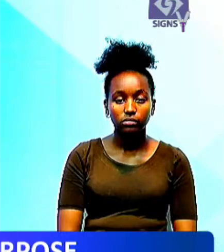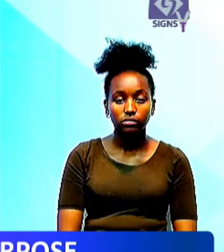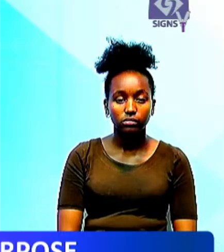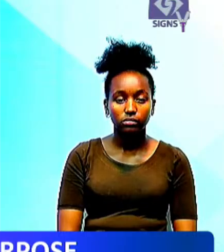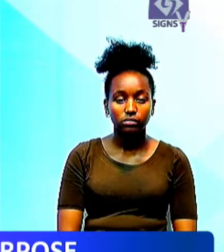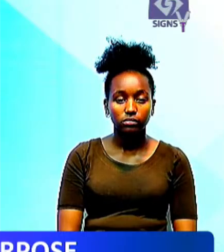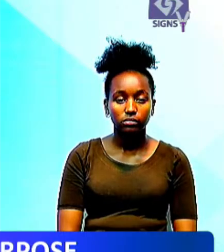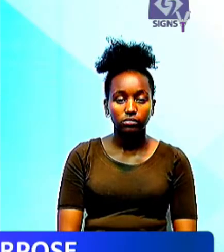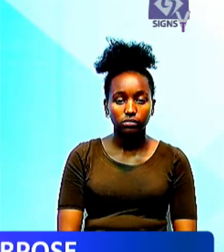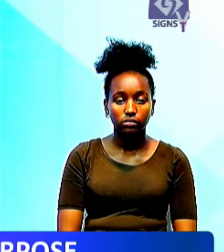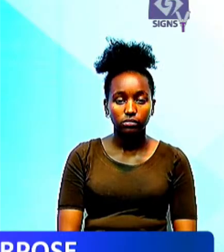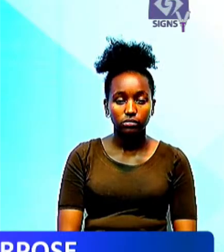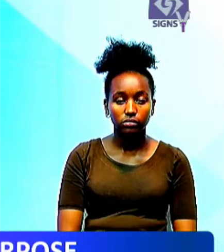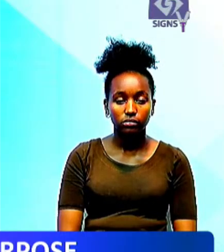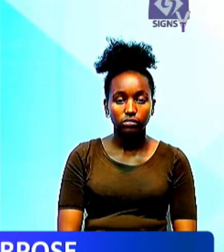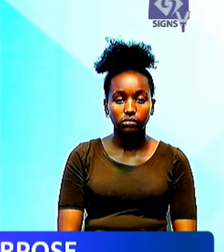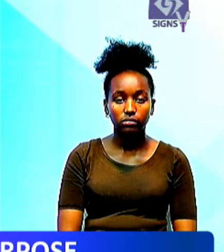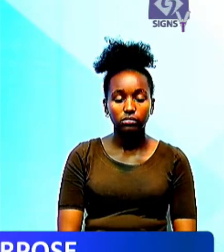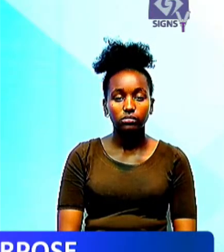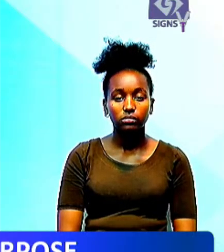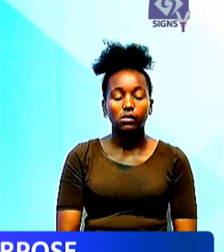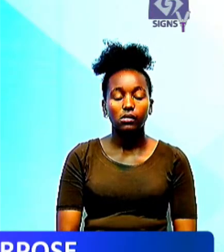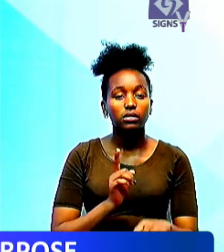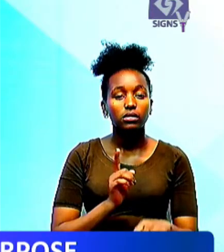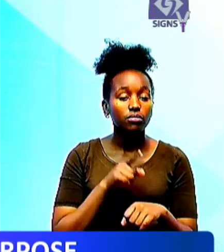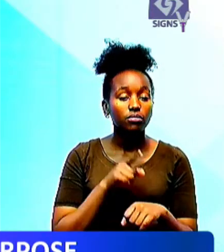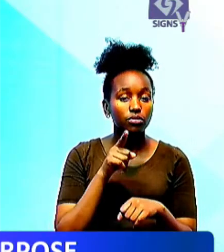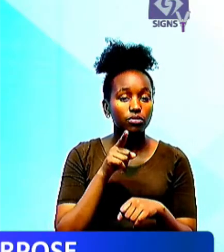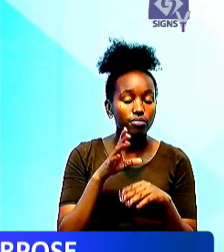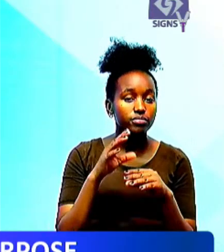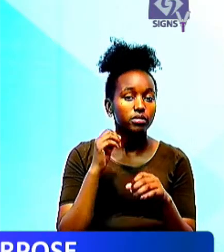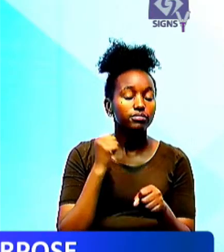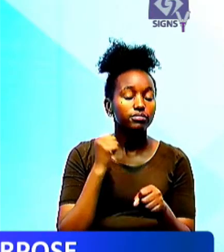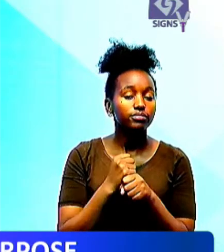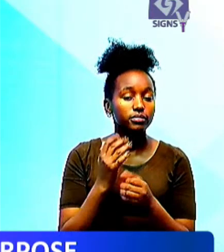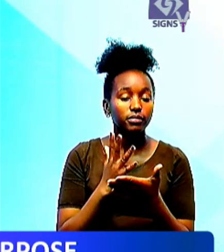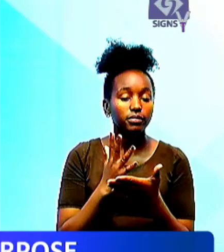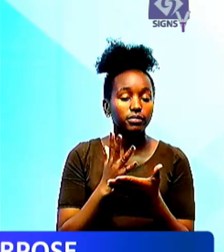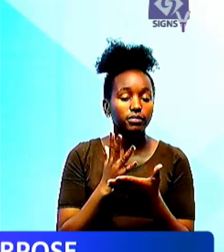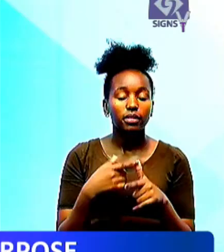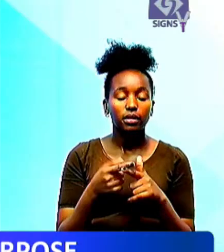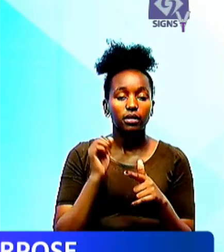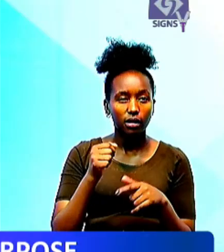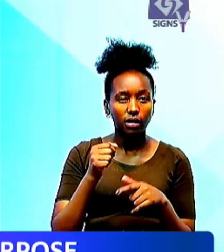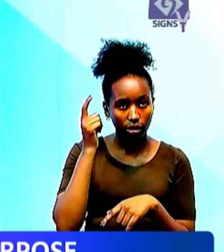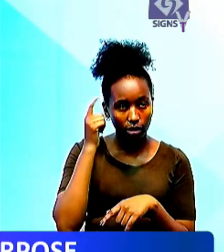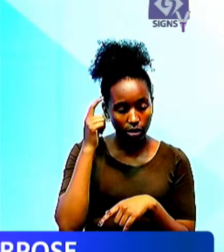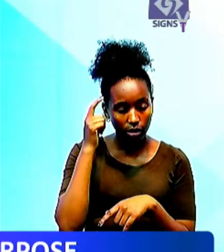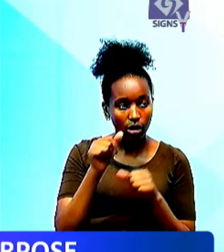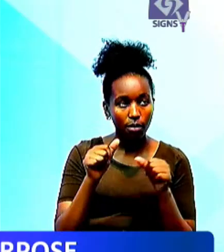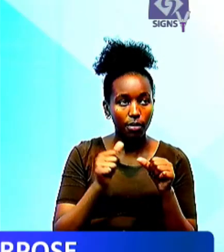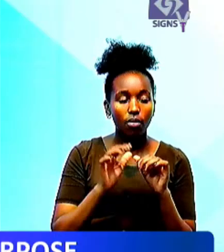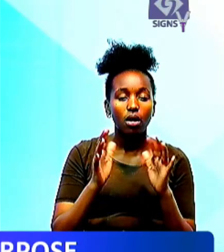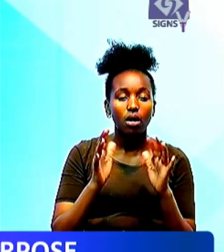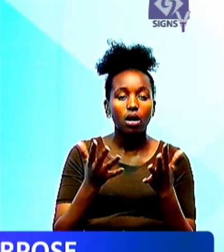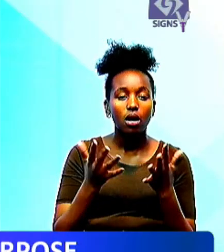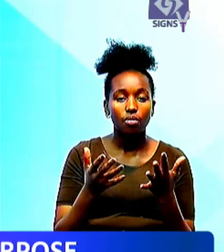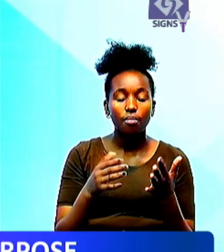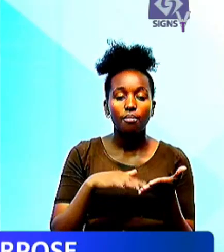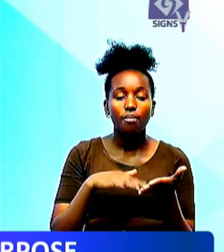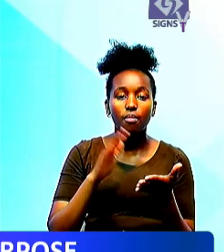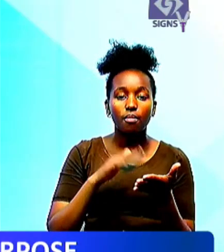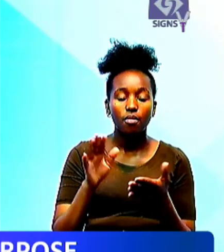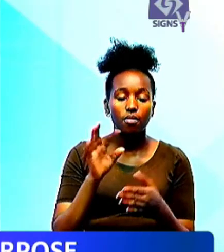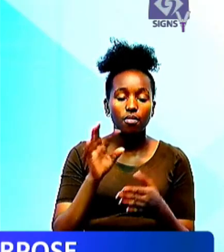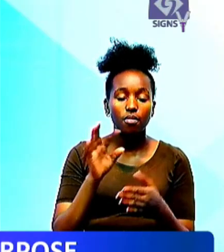making. You have expenses. Whatever you put aside, this portion of that, leaves another income you are building. You are building